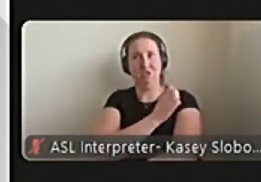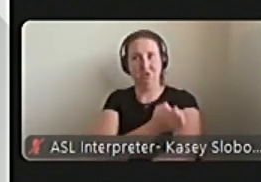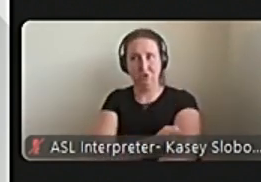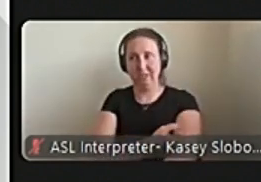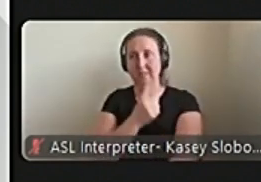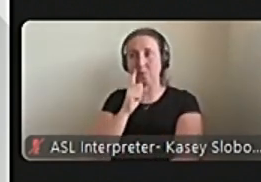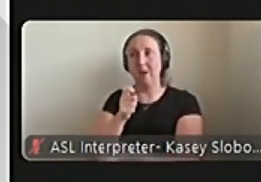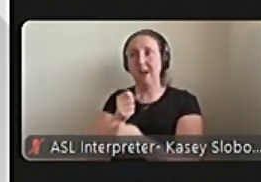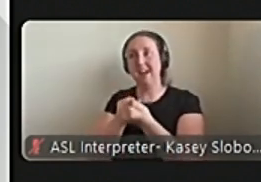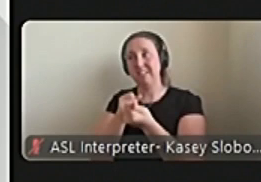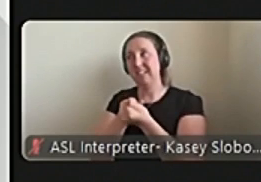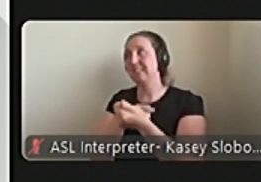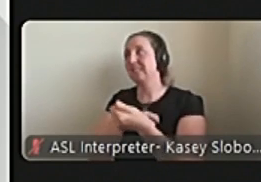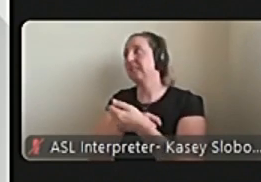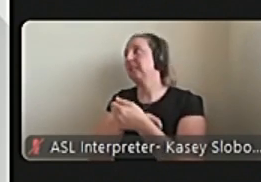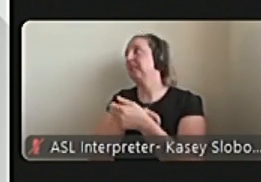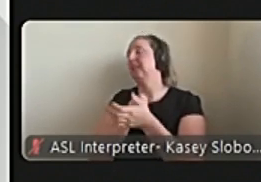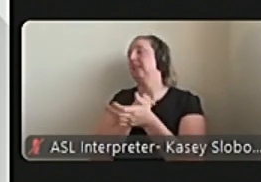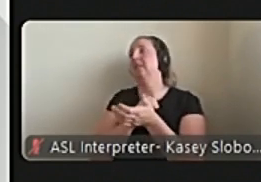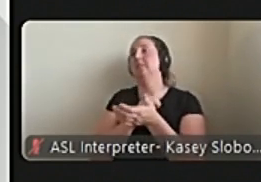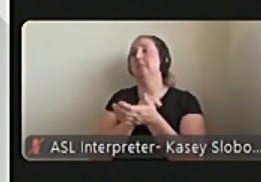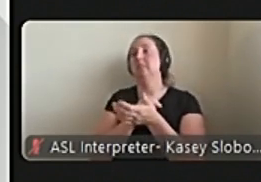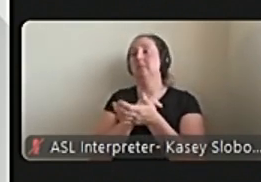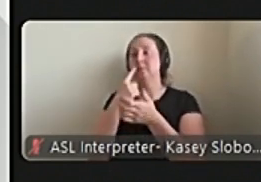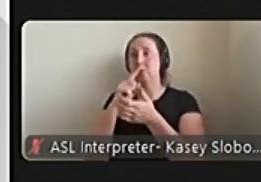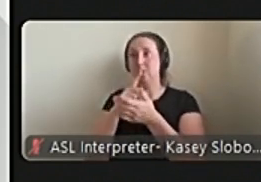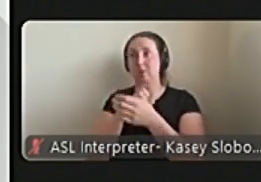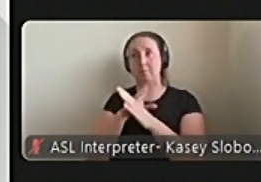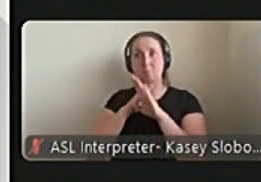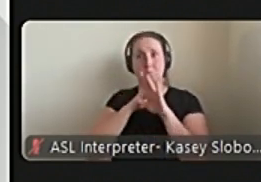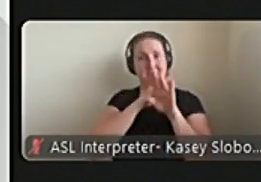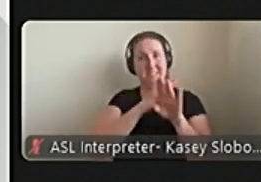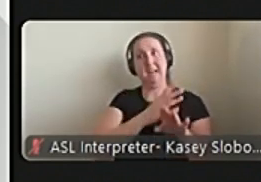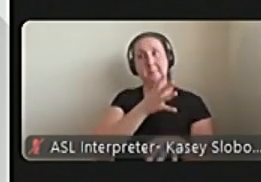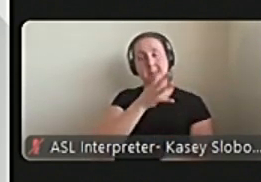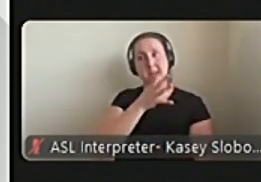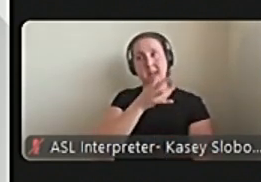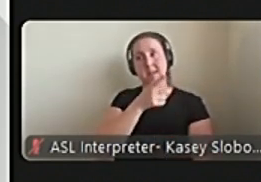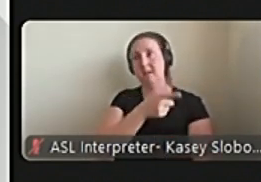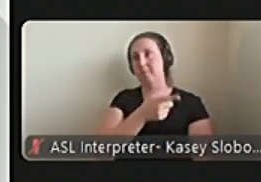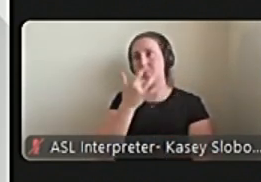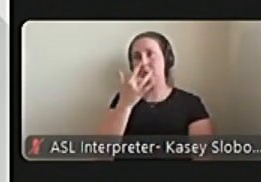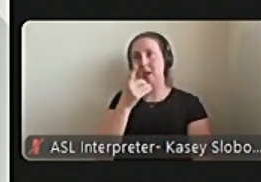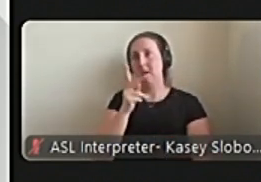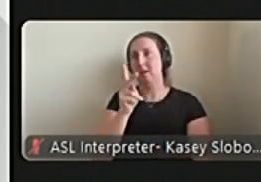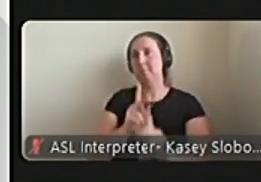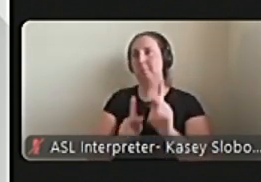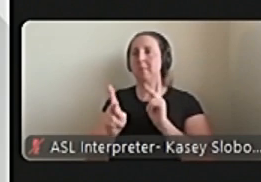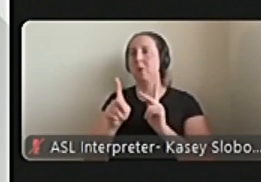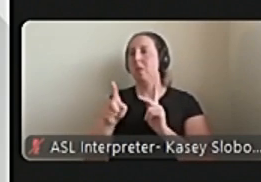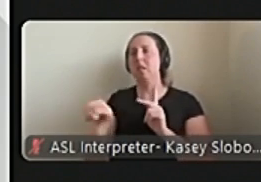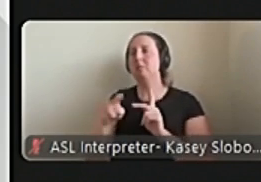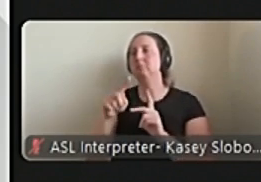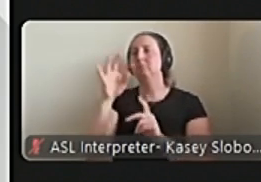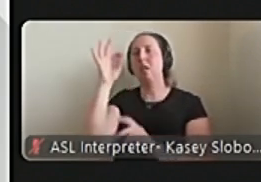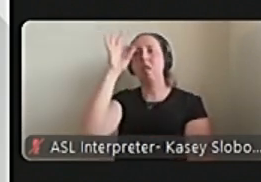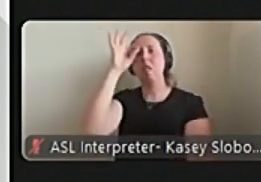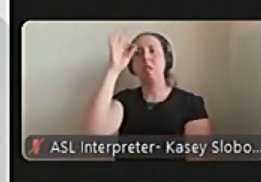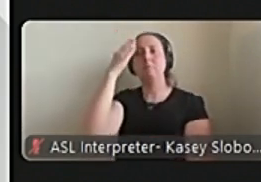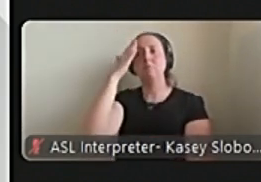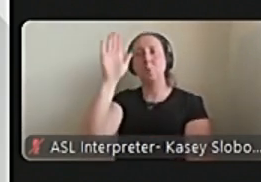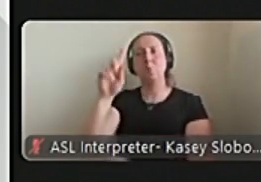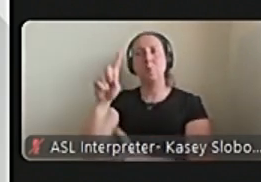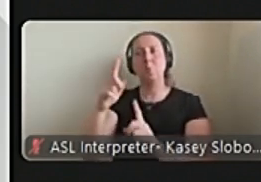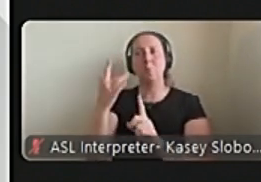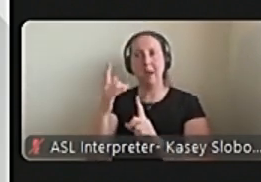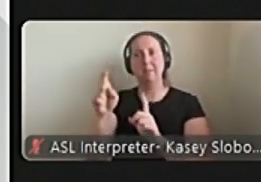almost a hypervigilance to protect yeah, her from people who don't know the intricacies of why there are a lot of meds you